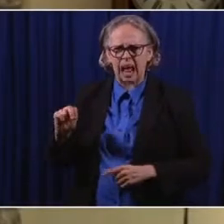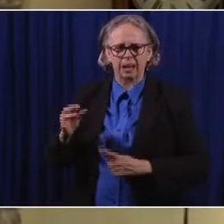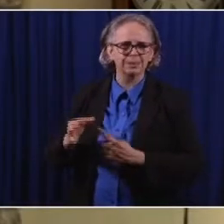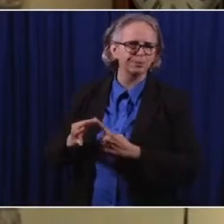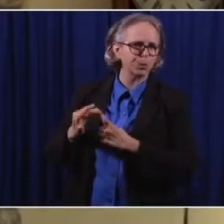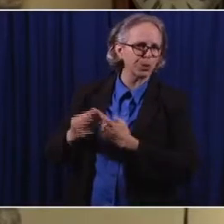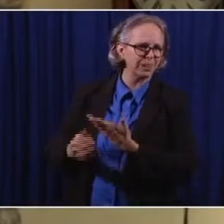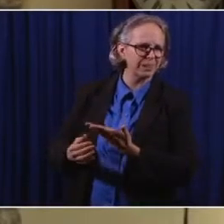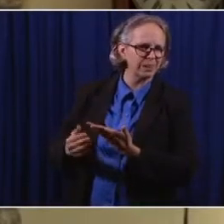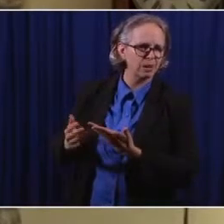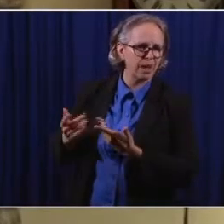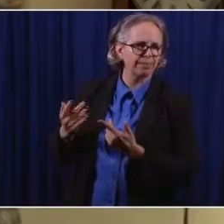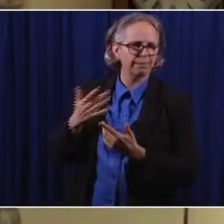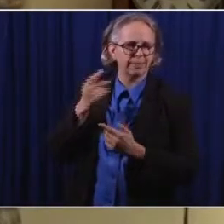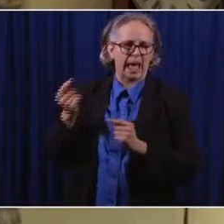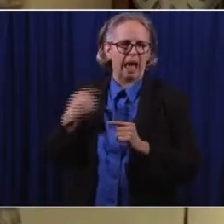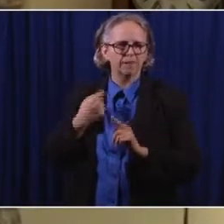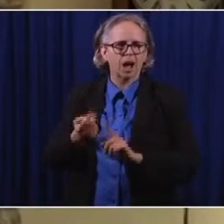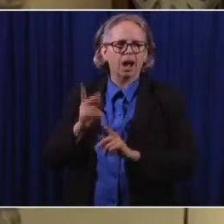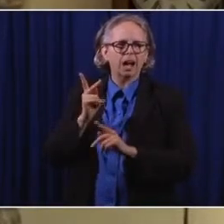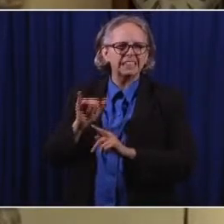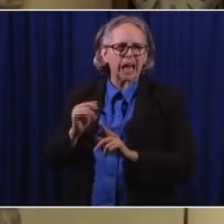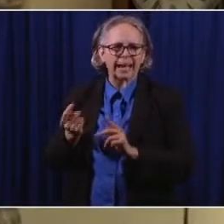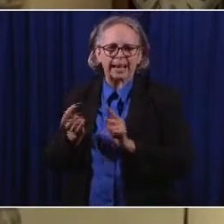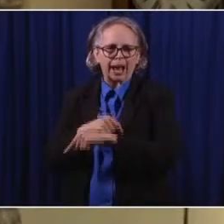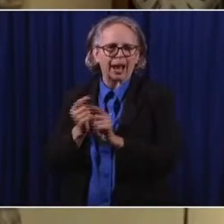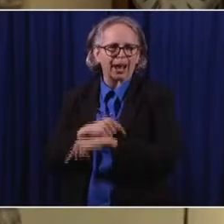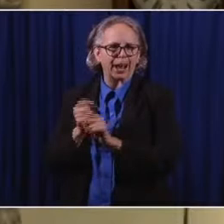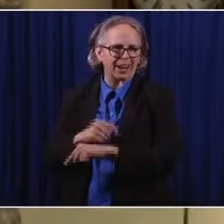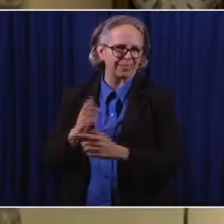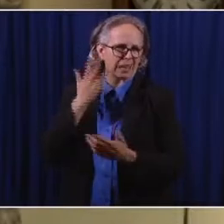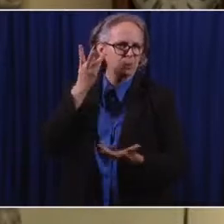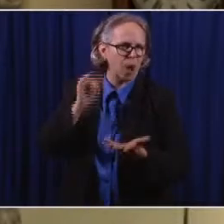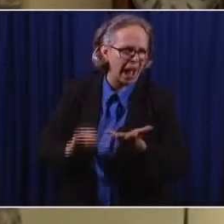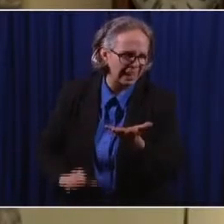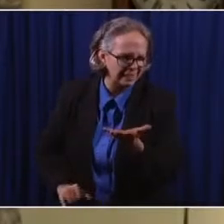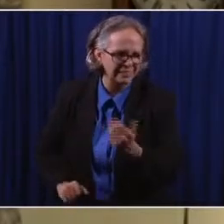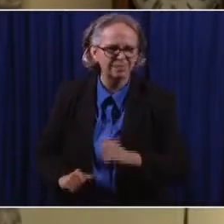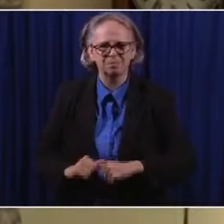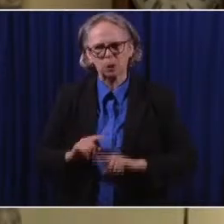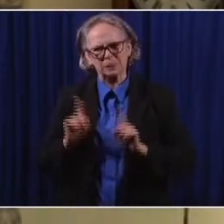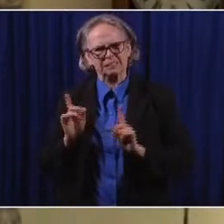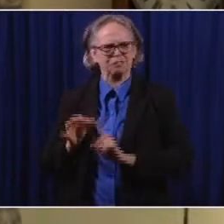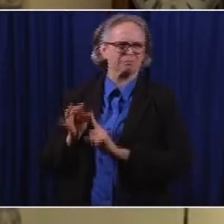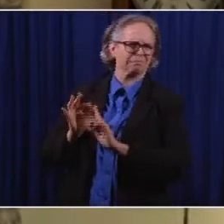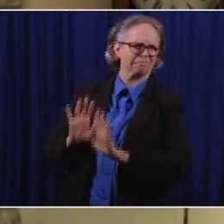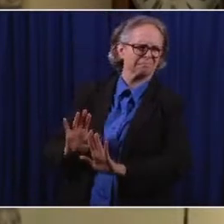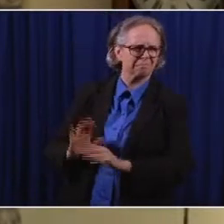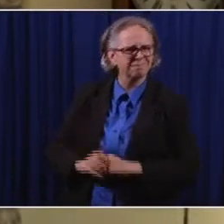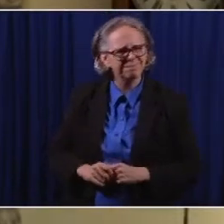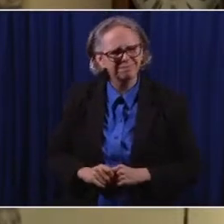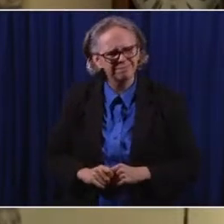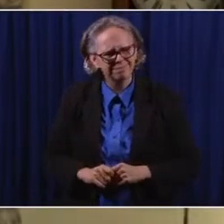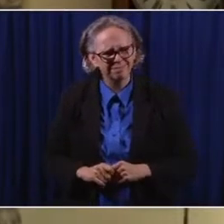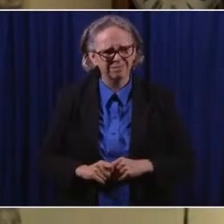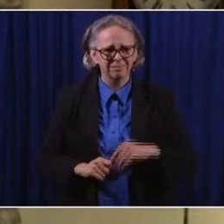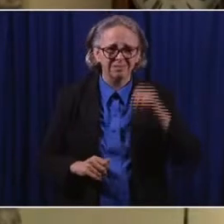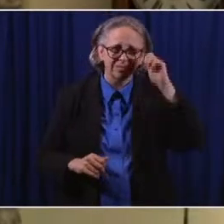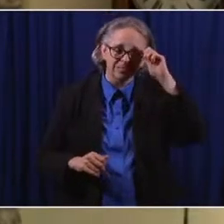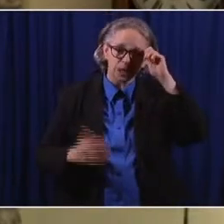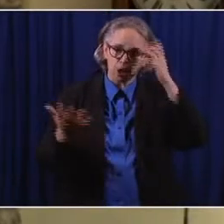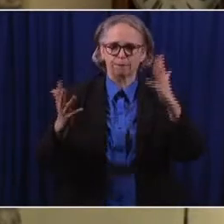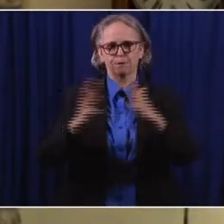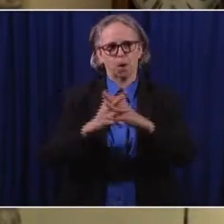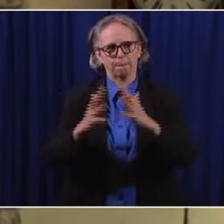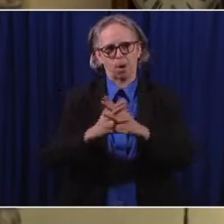river. Let me use this occasion also to say, since we're talking about football, and I plan on watching the game